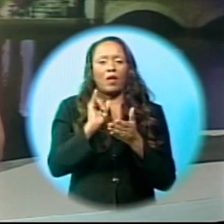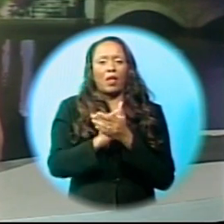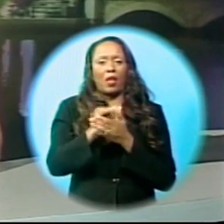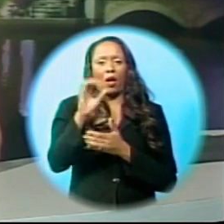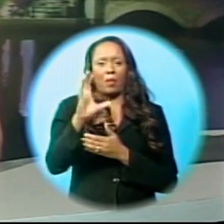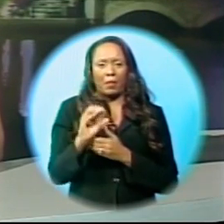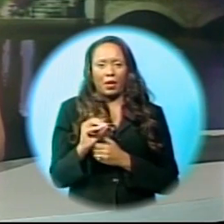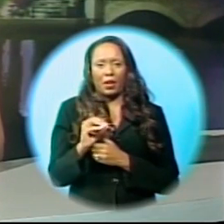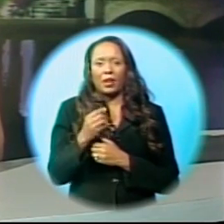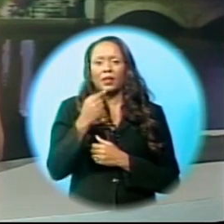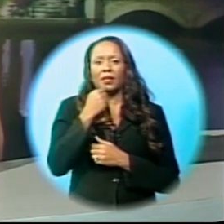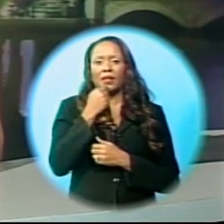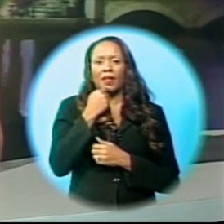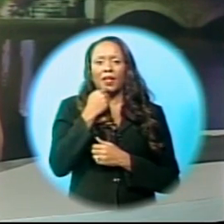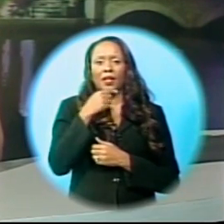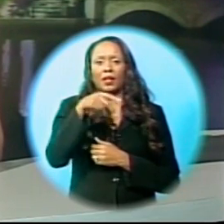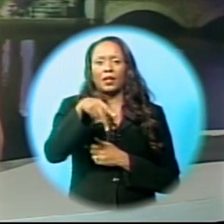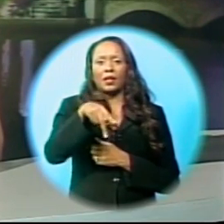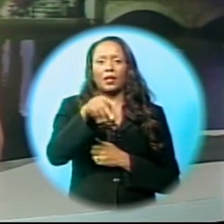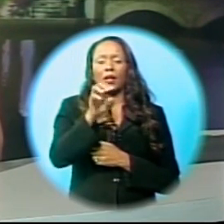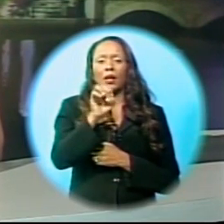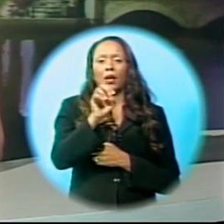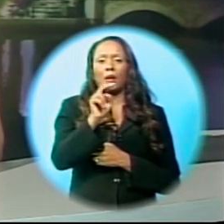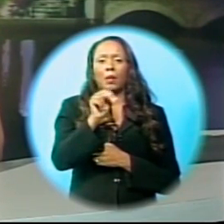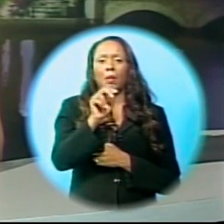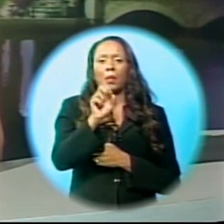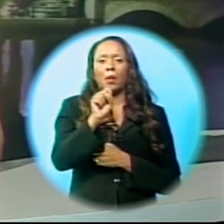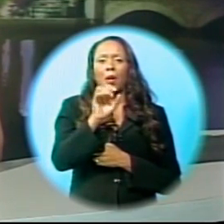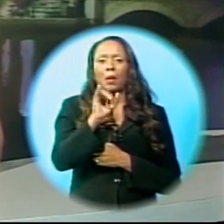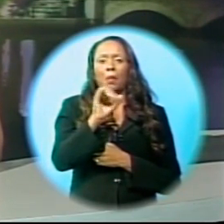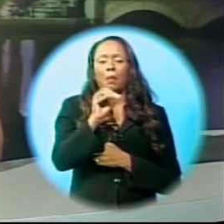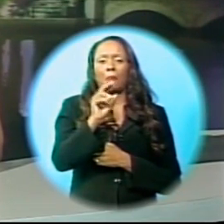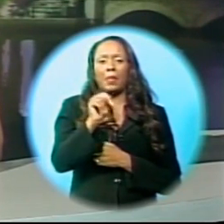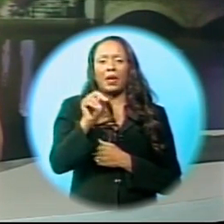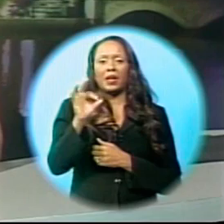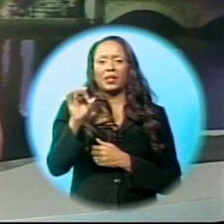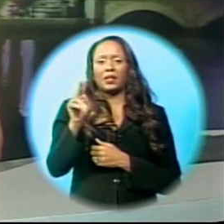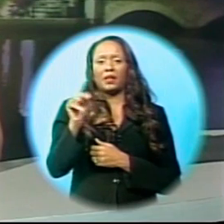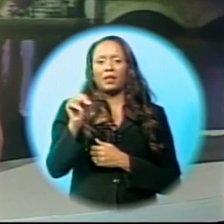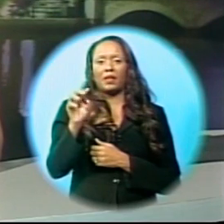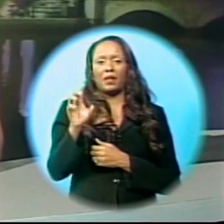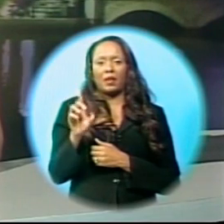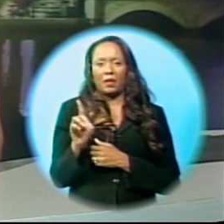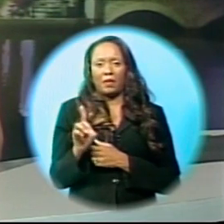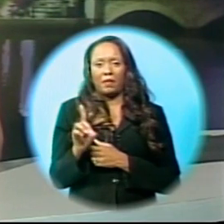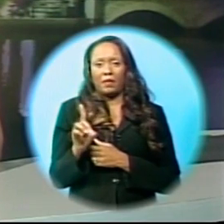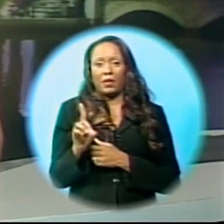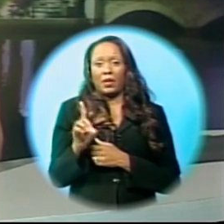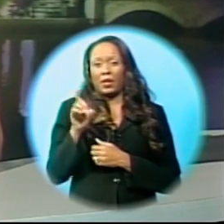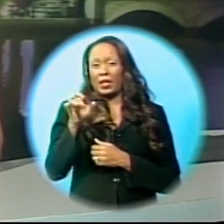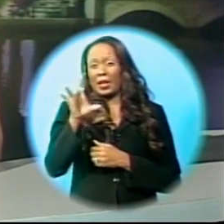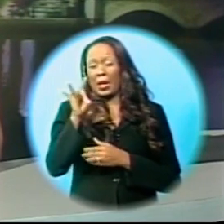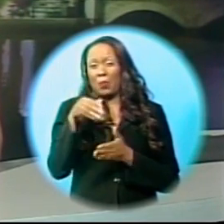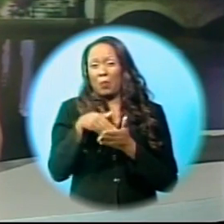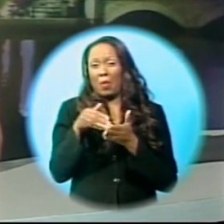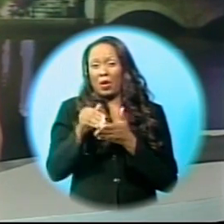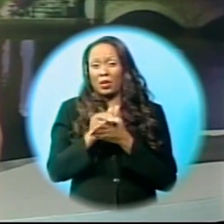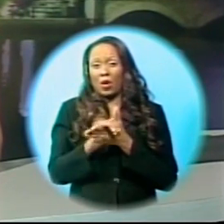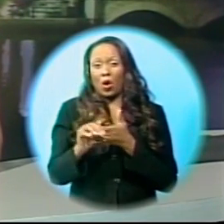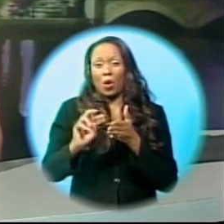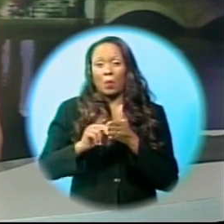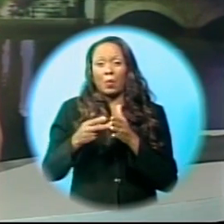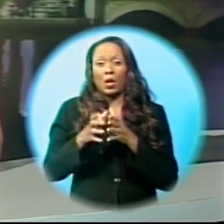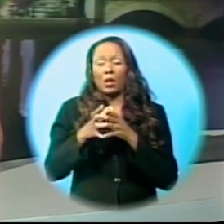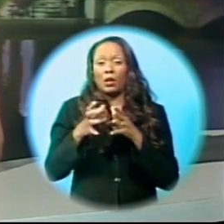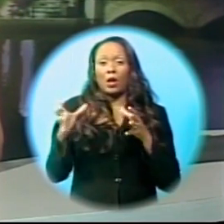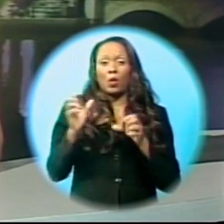Mr. Sinclair says the pension fund of BICO is in deficit to the tune of just over $8 million. He said that this would prevent scores of workers